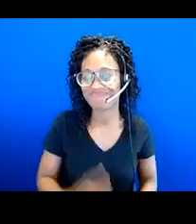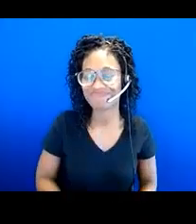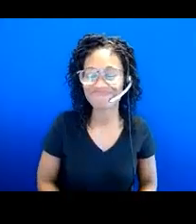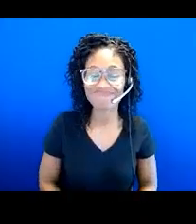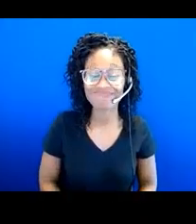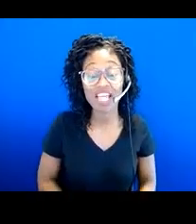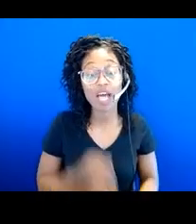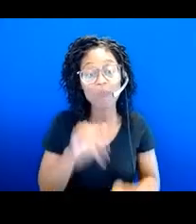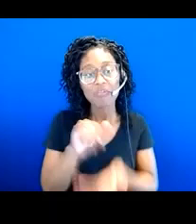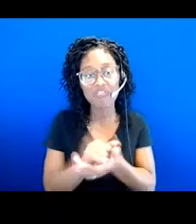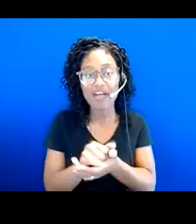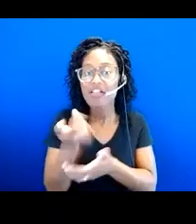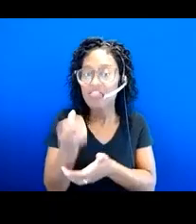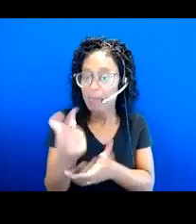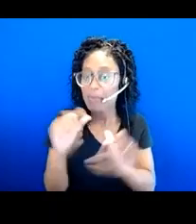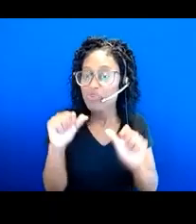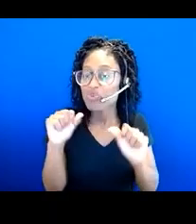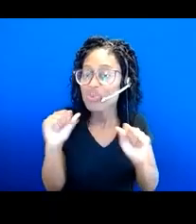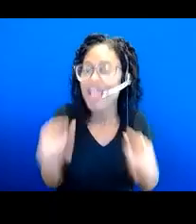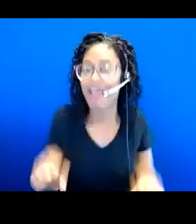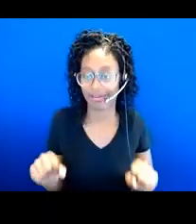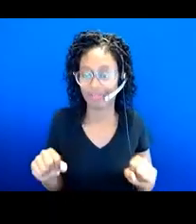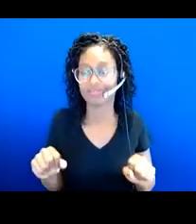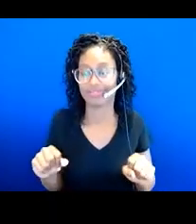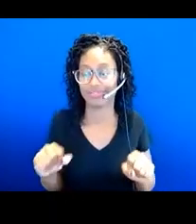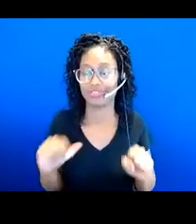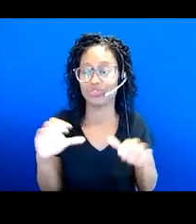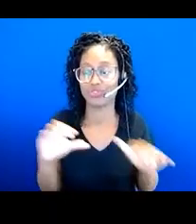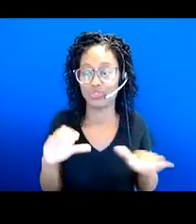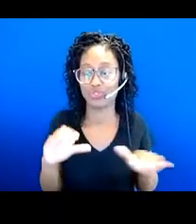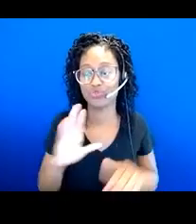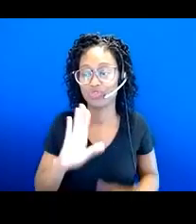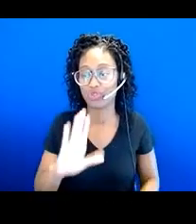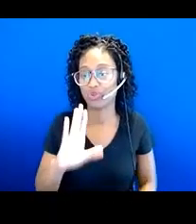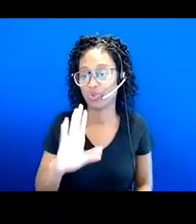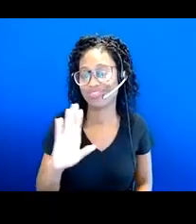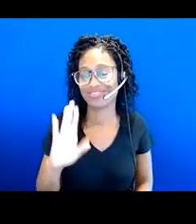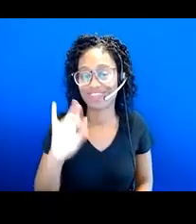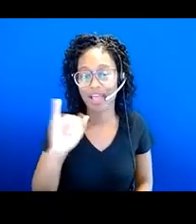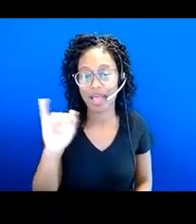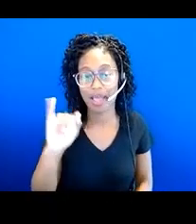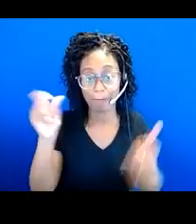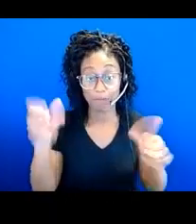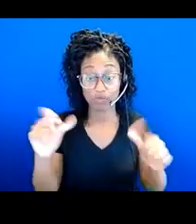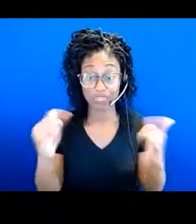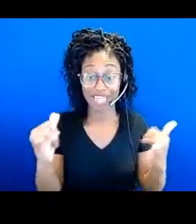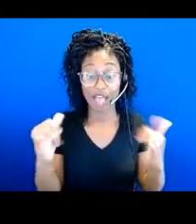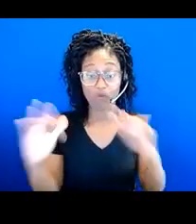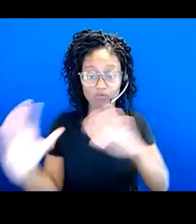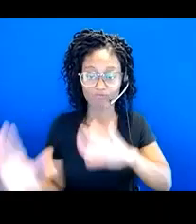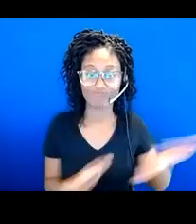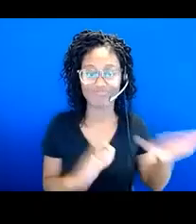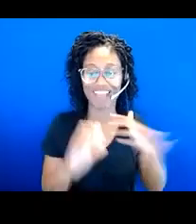bit about what you can do, and I'm going to go over now to how you do it.